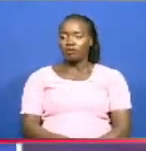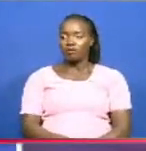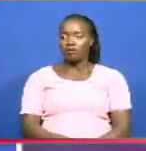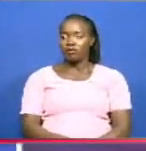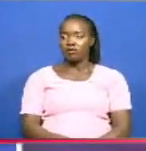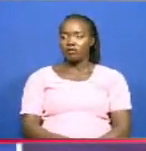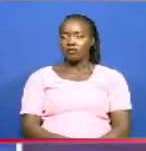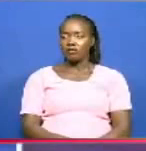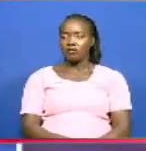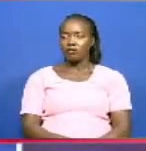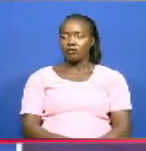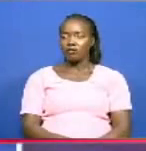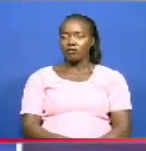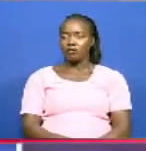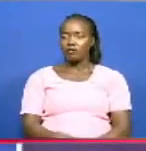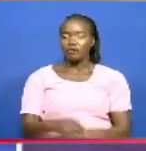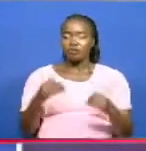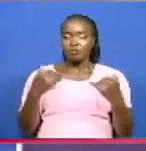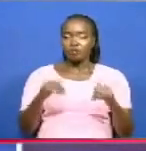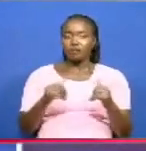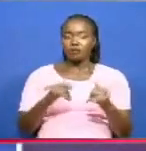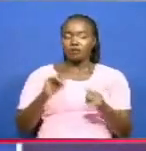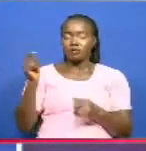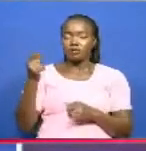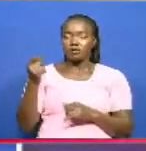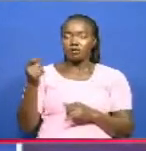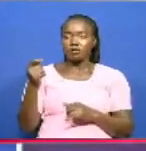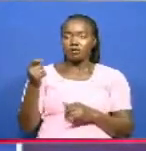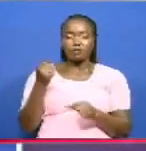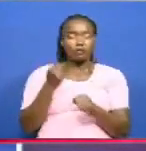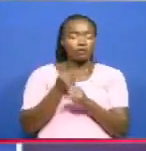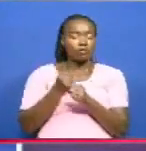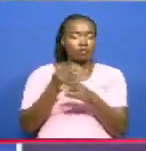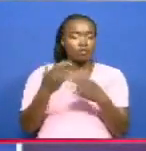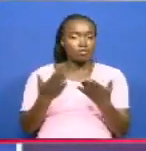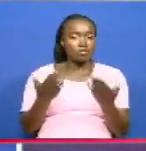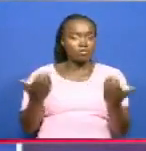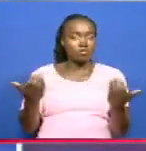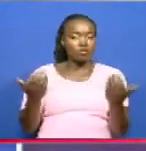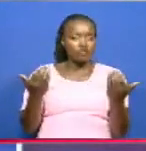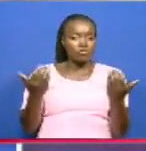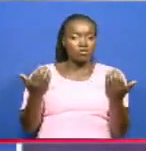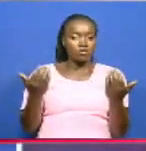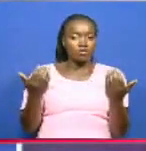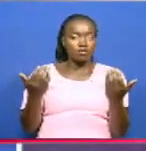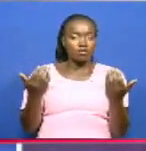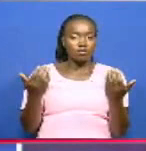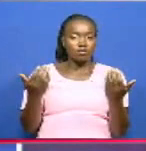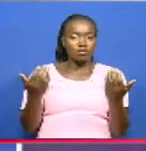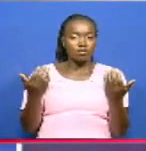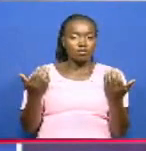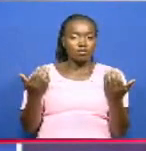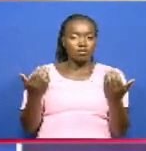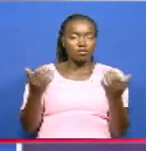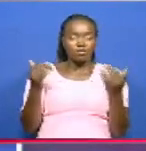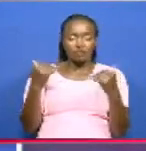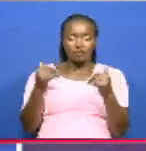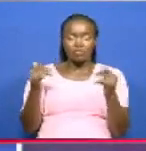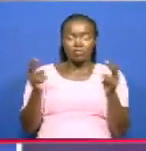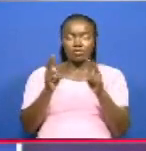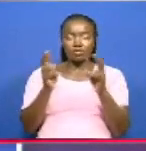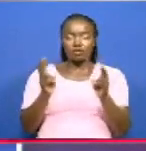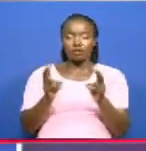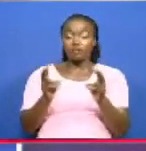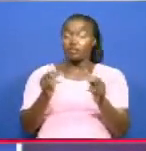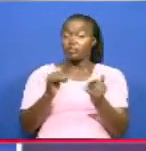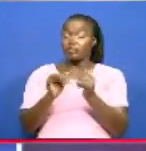I want to see how the players who are playing in Kenya are doing. I've been watching them in the leagues, playing continental matches. So it's exciting to